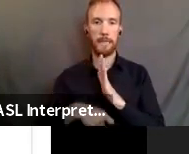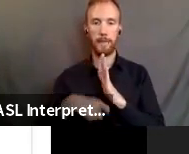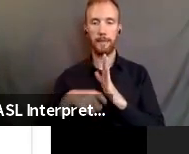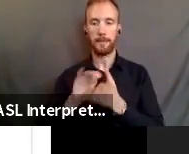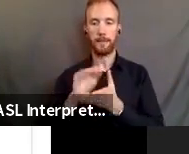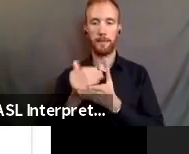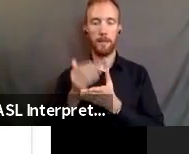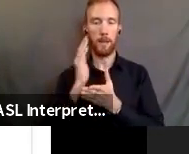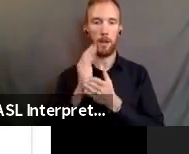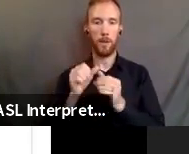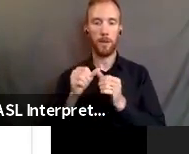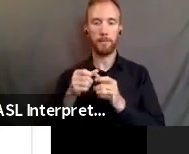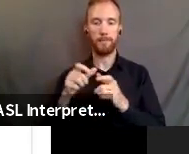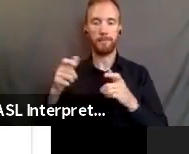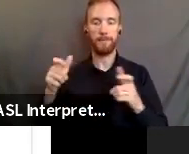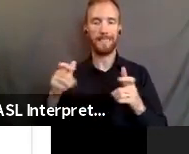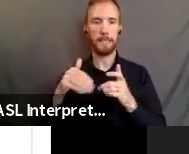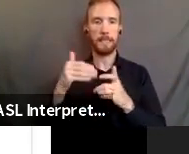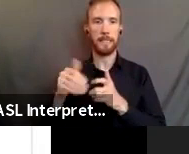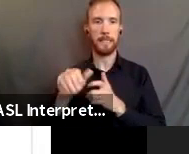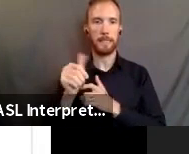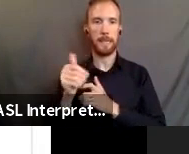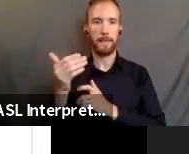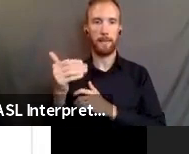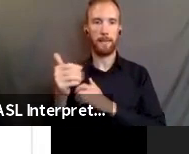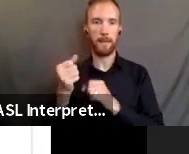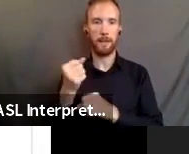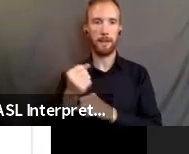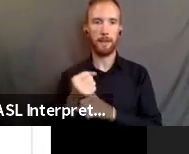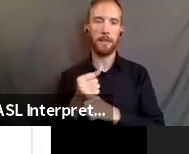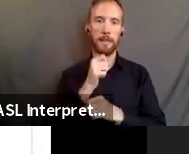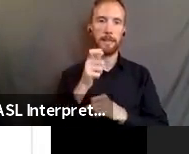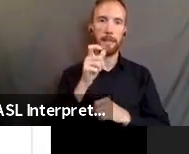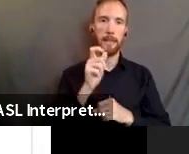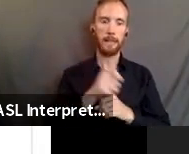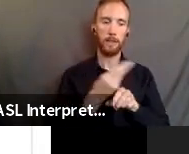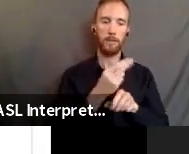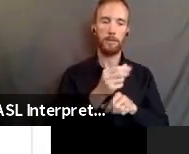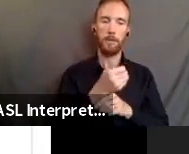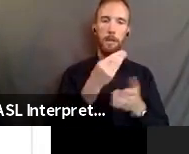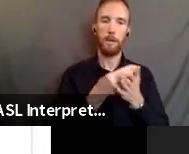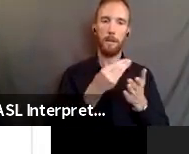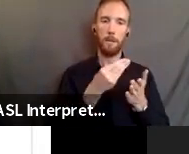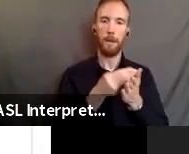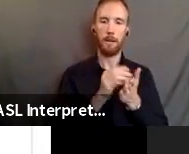to allow us to pay the obligation without diverting operating dollars to cover these